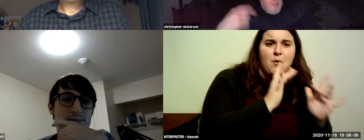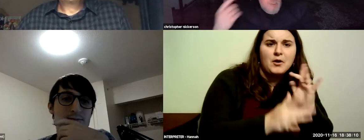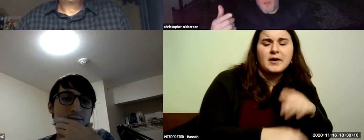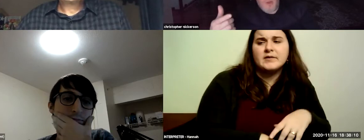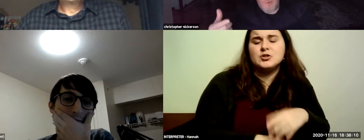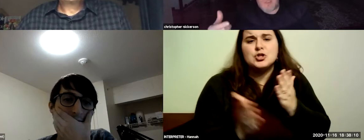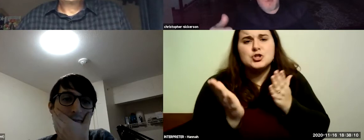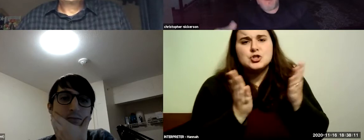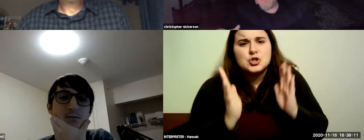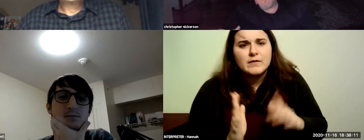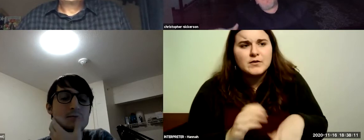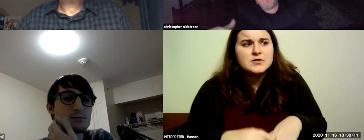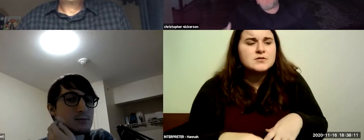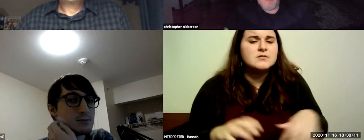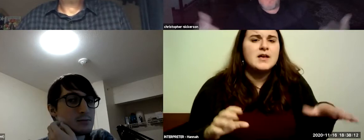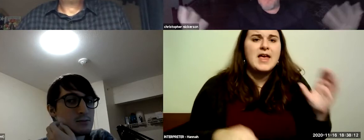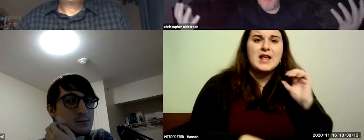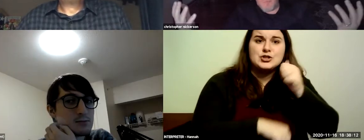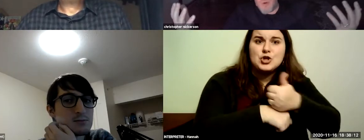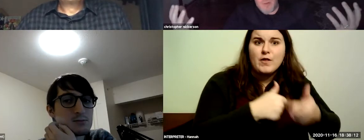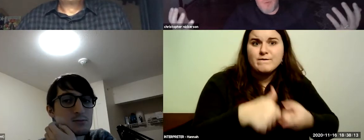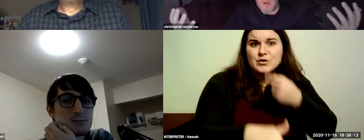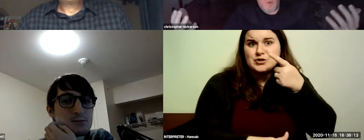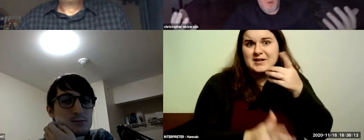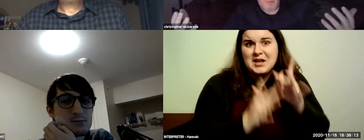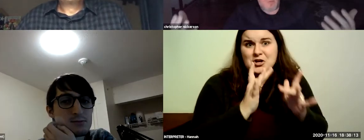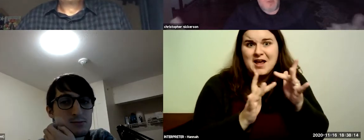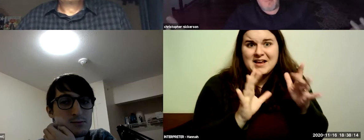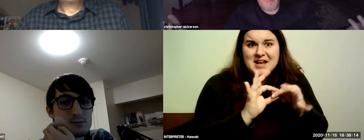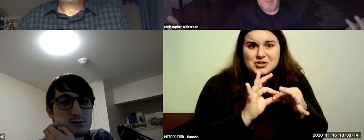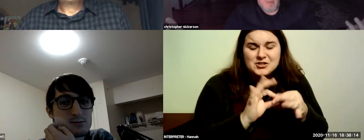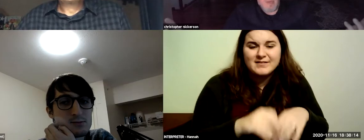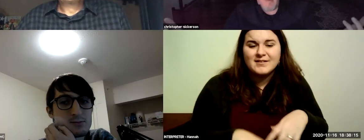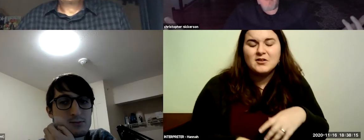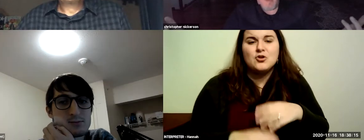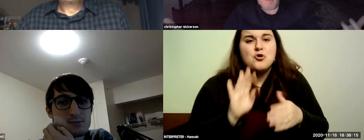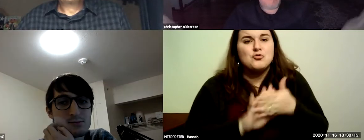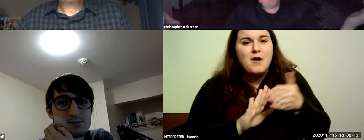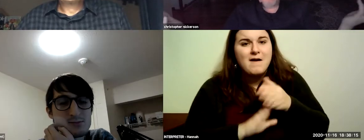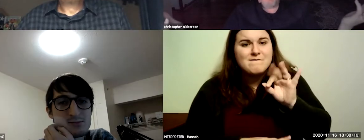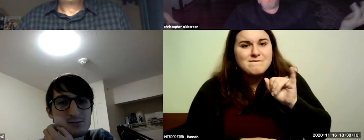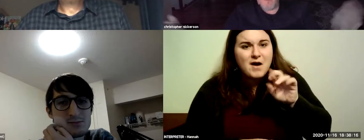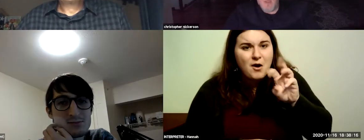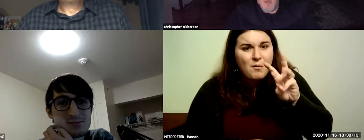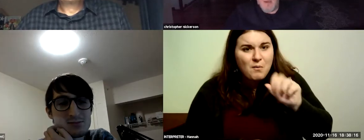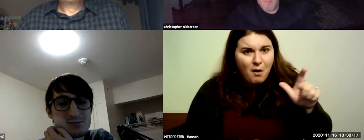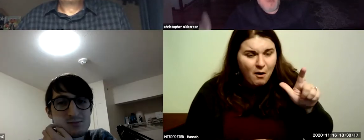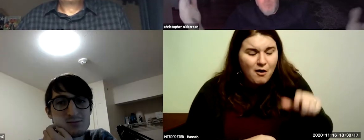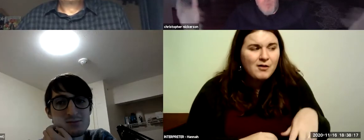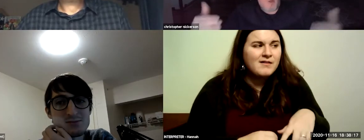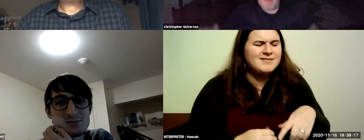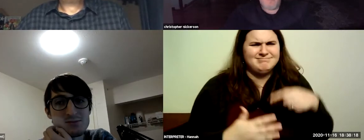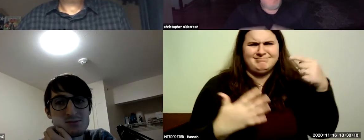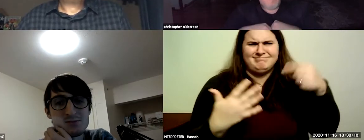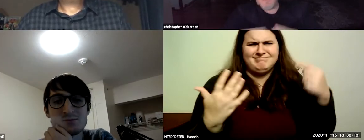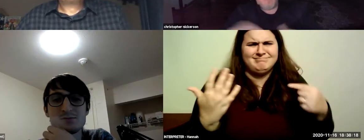you know, installing our first internet connection, like running firewalls when they didn't even have a connection, so they need a firewall. But then